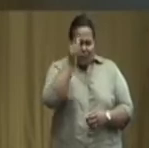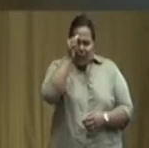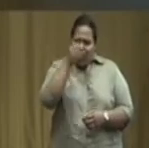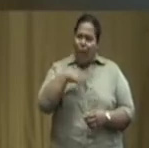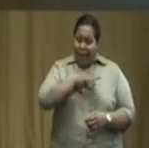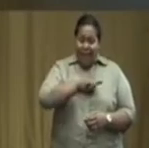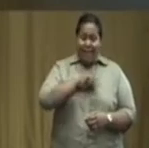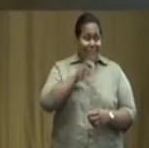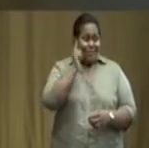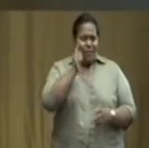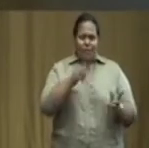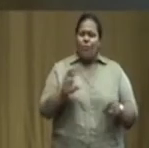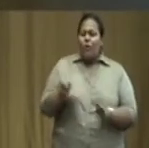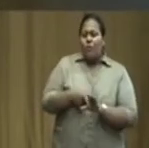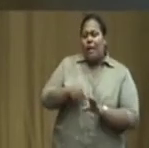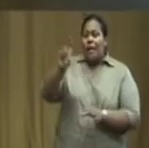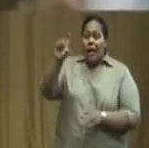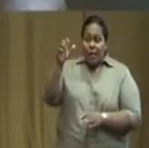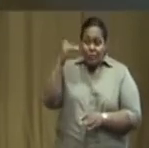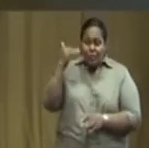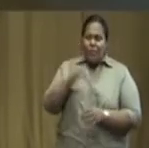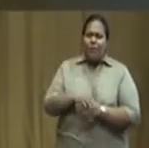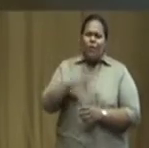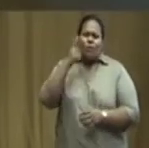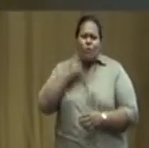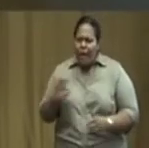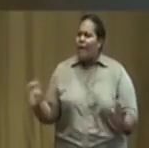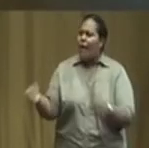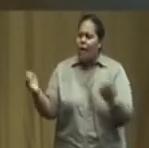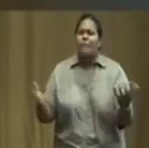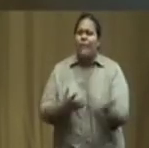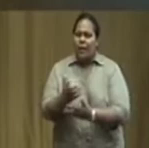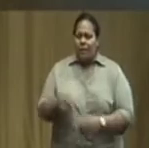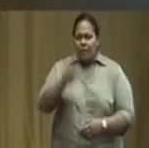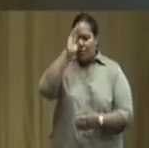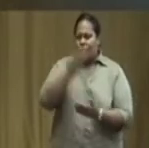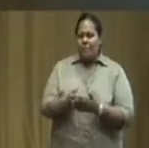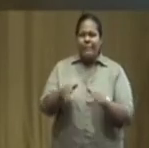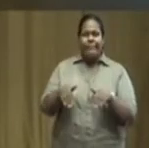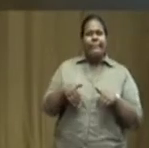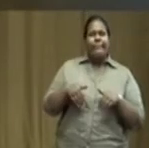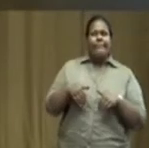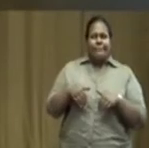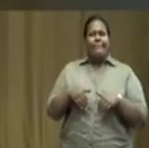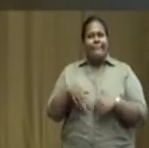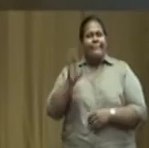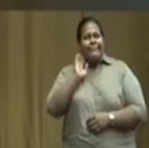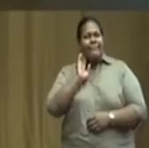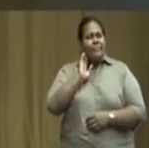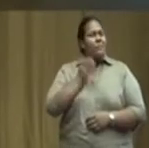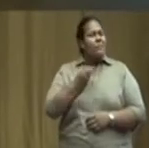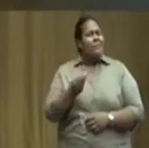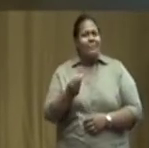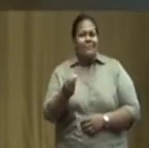the classroom and you're trying to get a discussion going, and the students just sit there like that, and it gets harder and harder to keep it